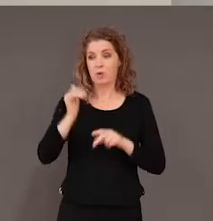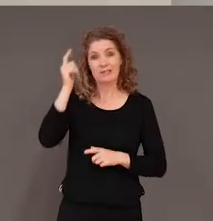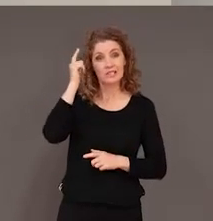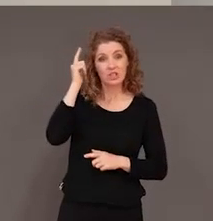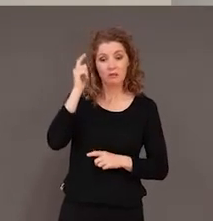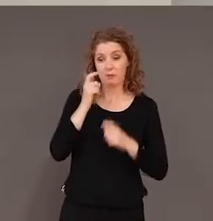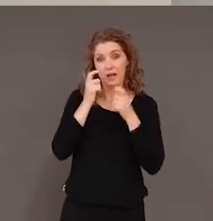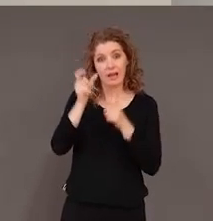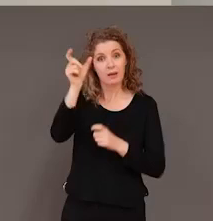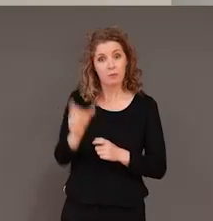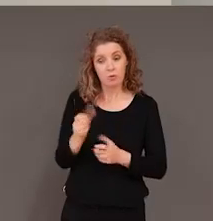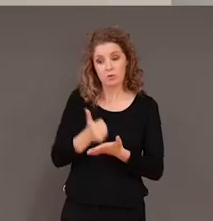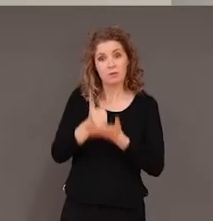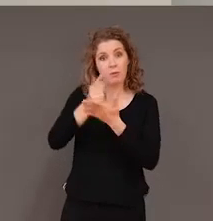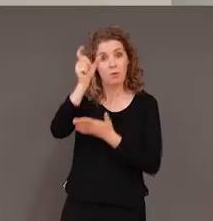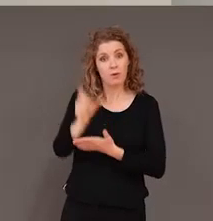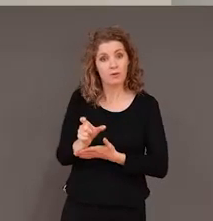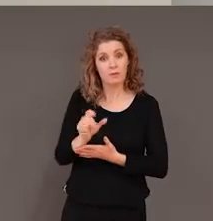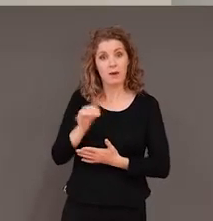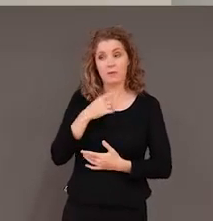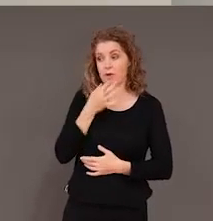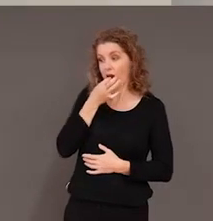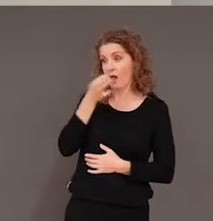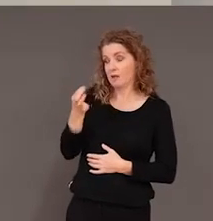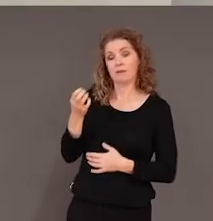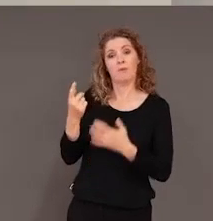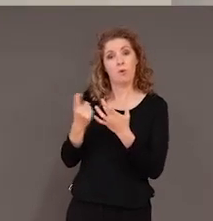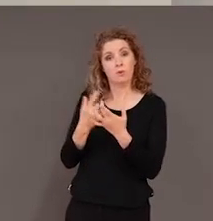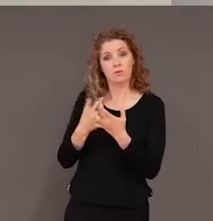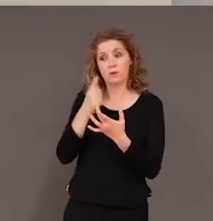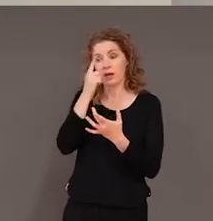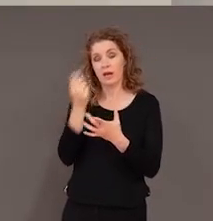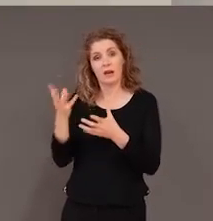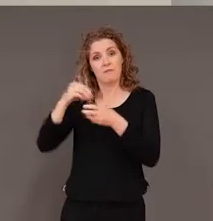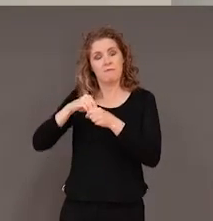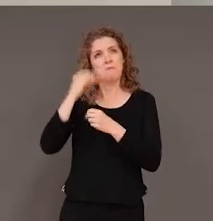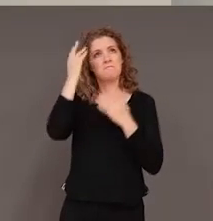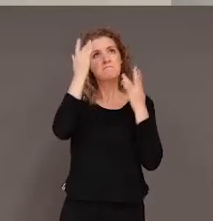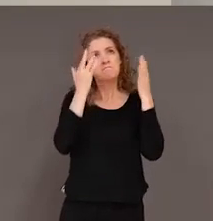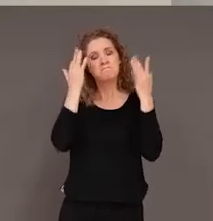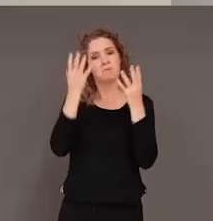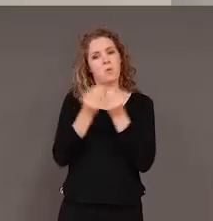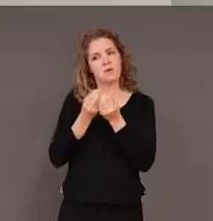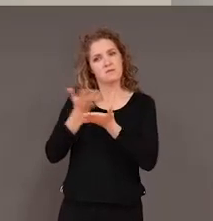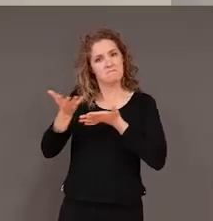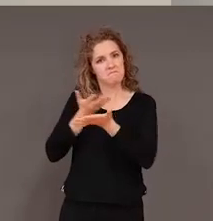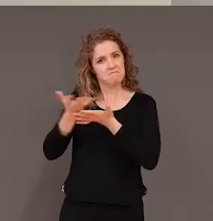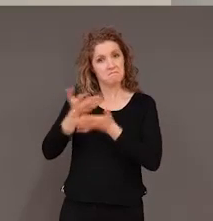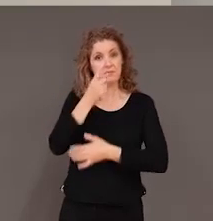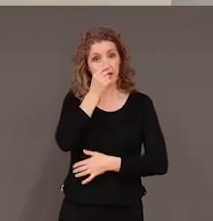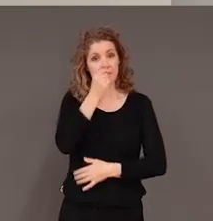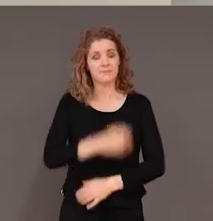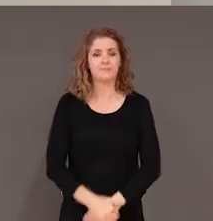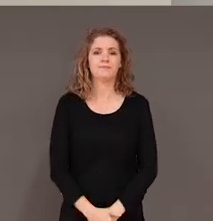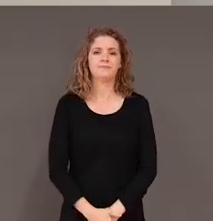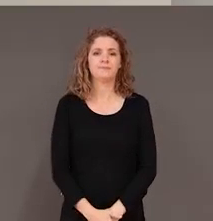teacher, carer or support worker, you might want to invite them to also reflect with you if you'd like to do